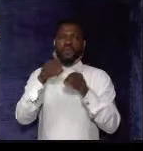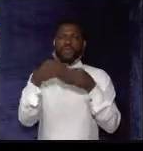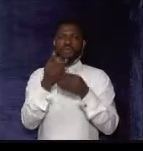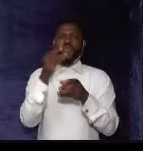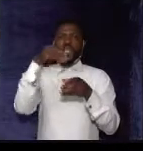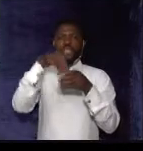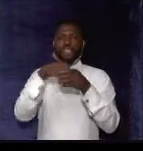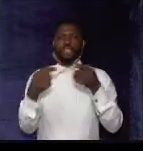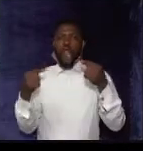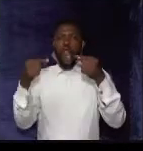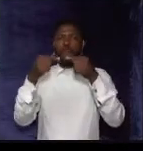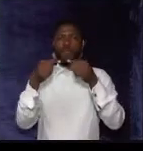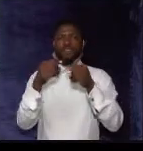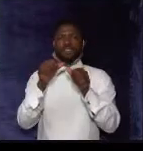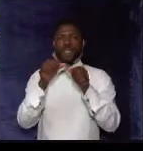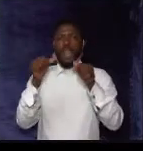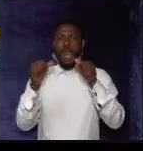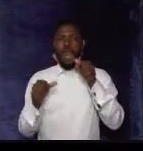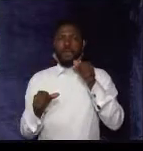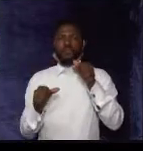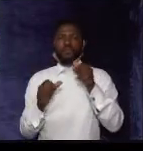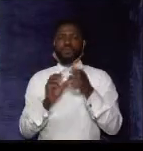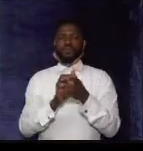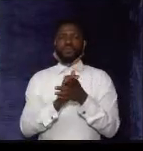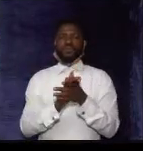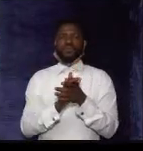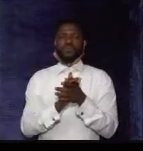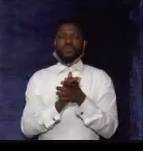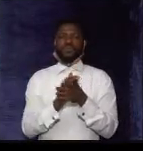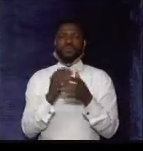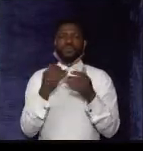you interior opposite angles.